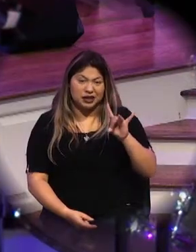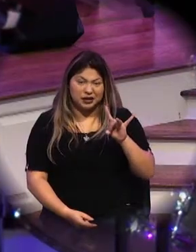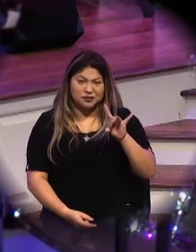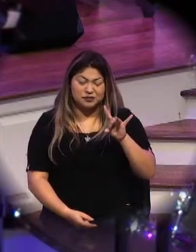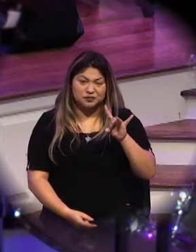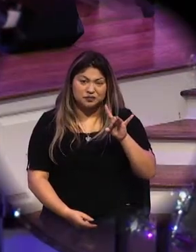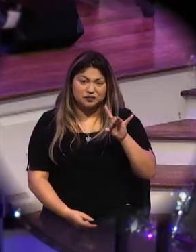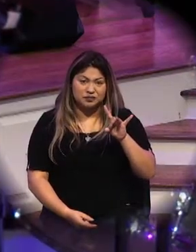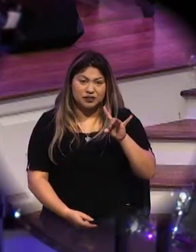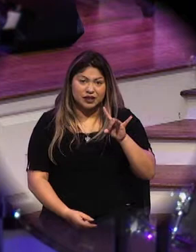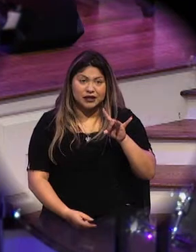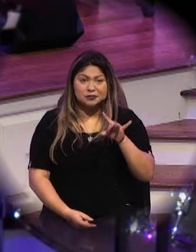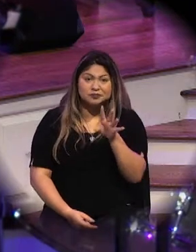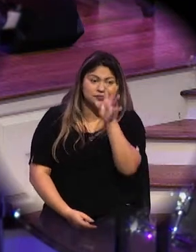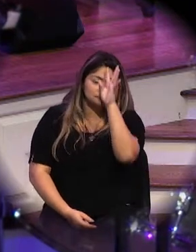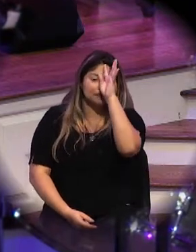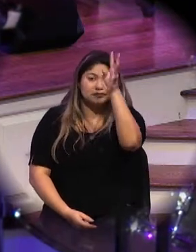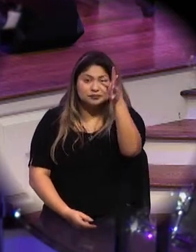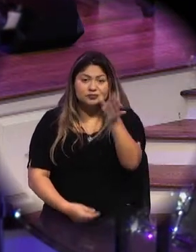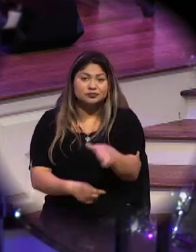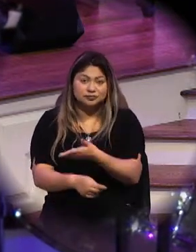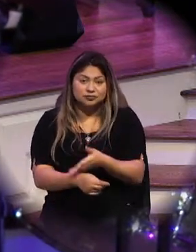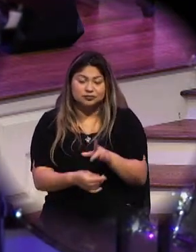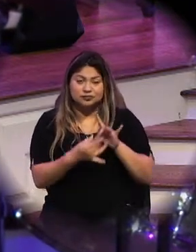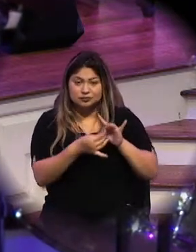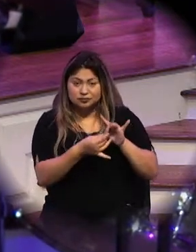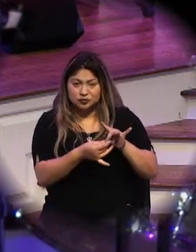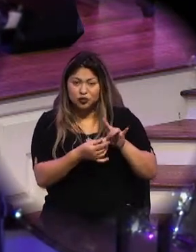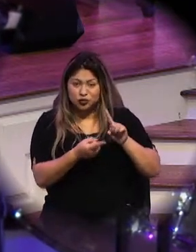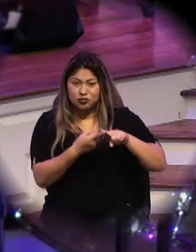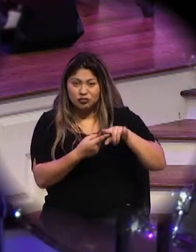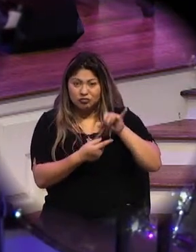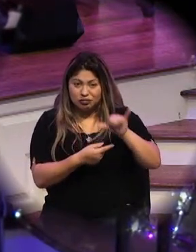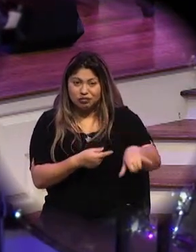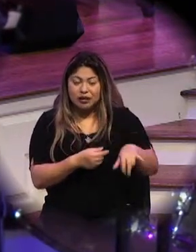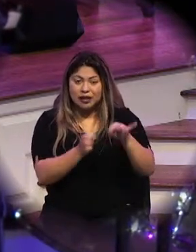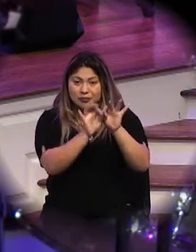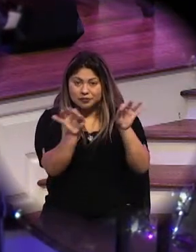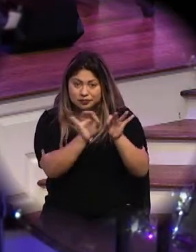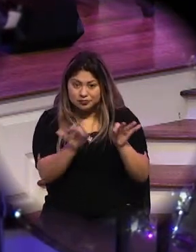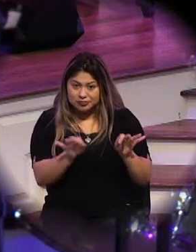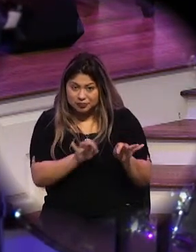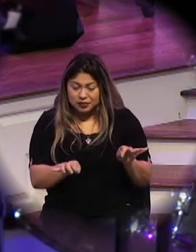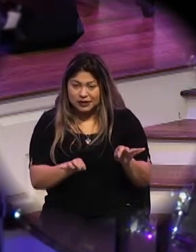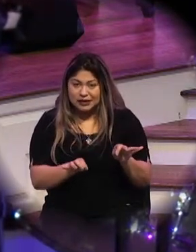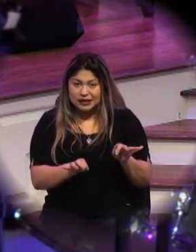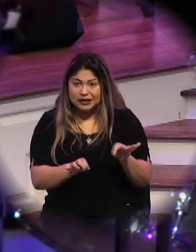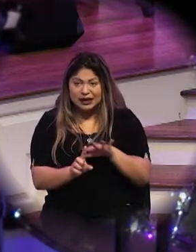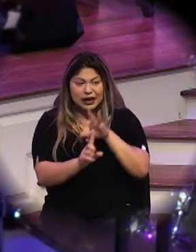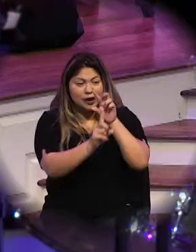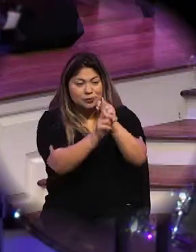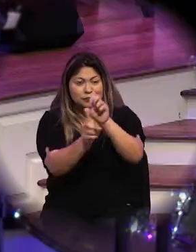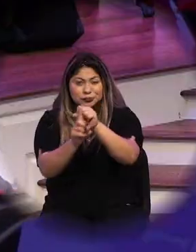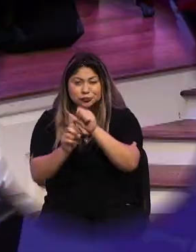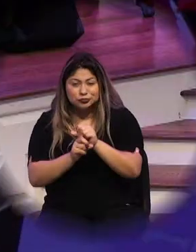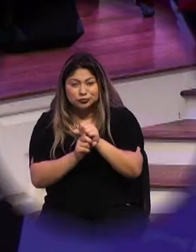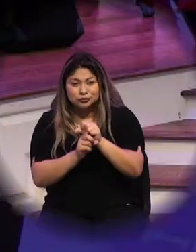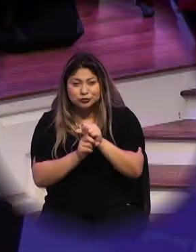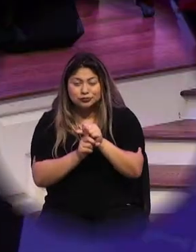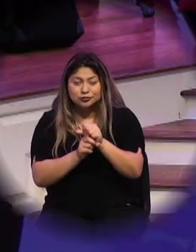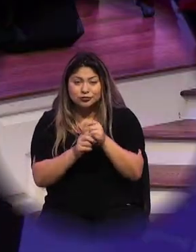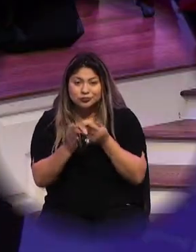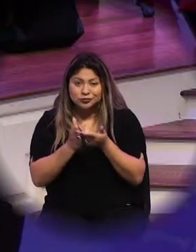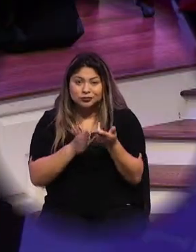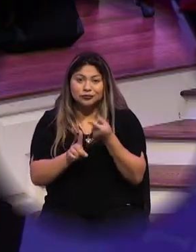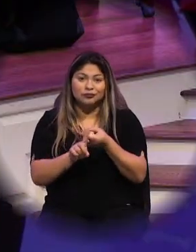captures really the great truths of Christmas, even if it doesn't speak specifically of the Christmas season. It tells us